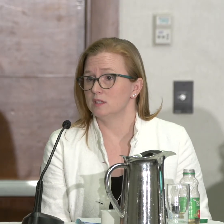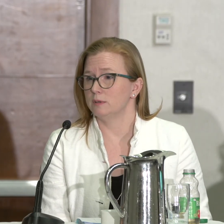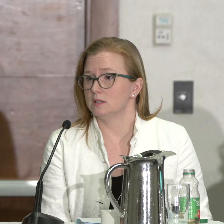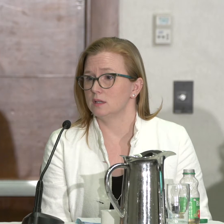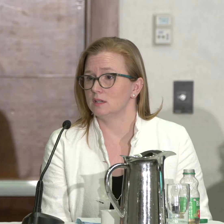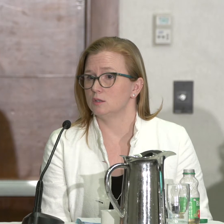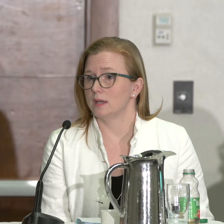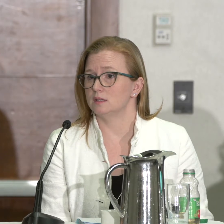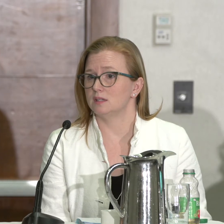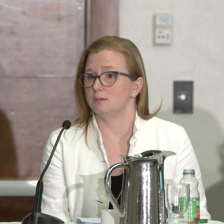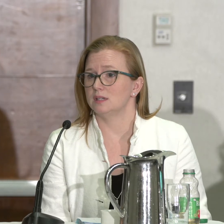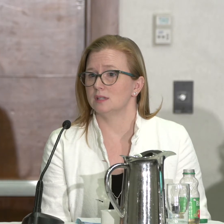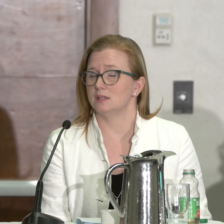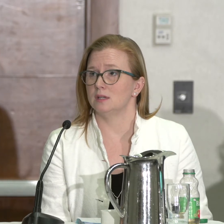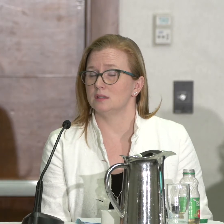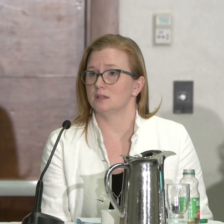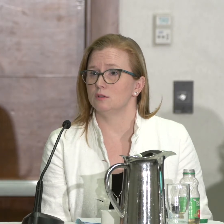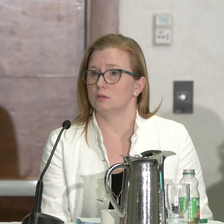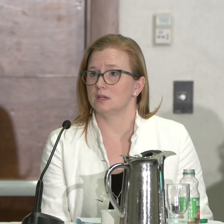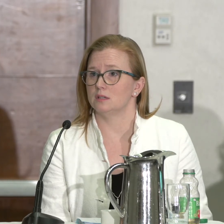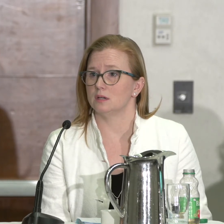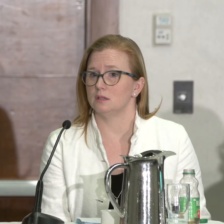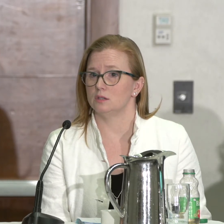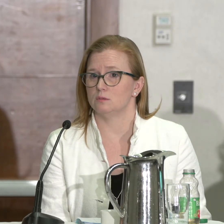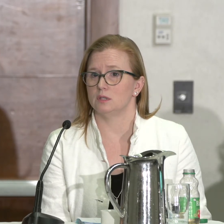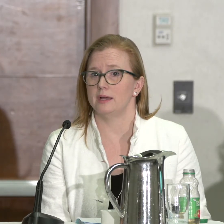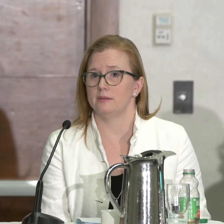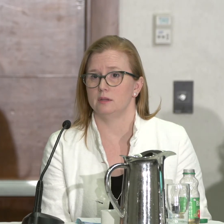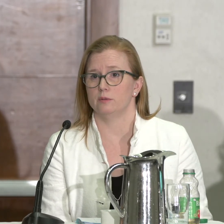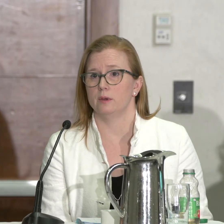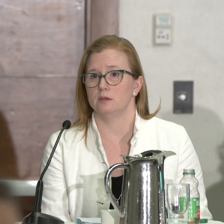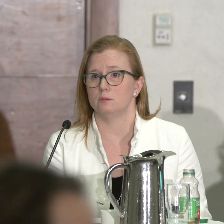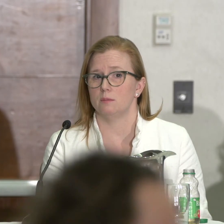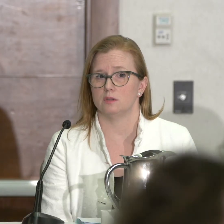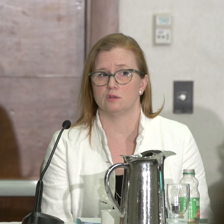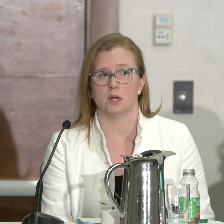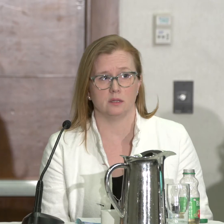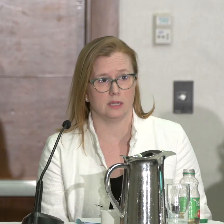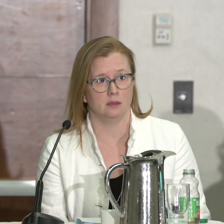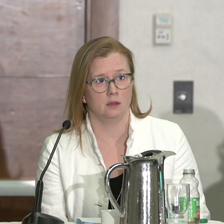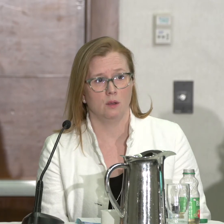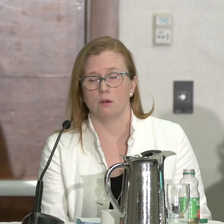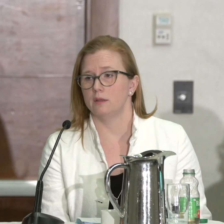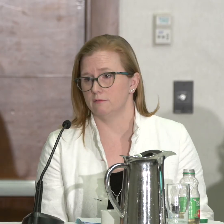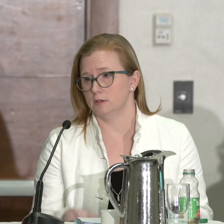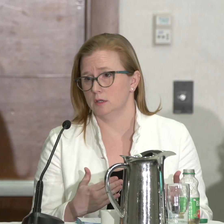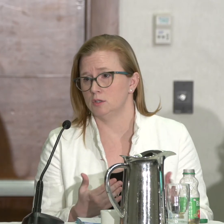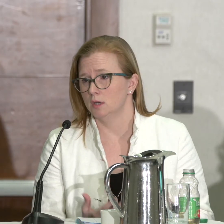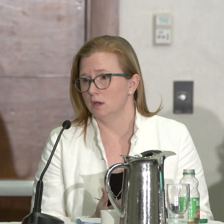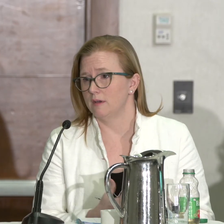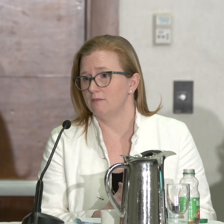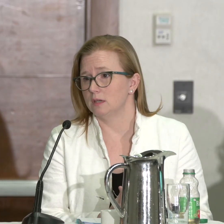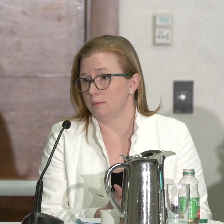different twist, but it's a nice trend to see, because it doesn't necessarily just rely on the employee who may be struggling or on the